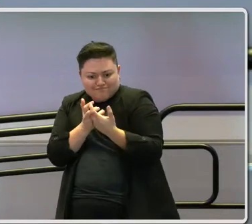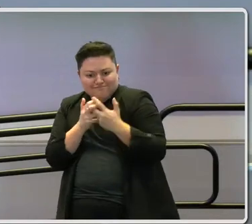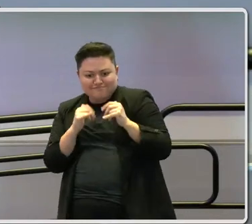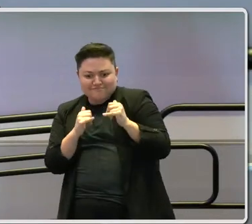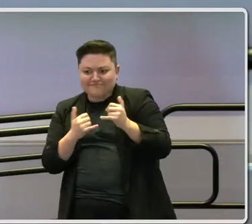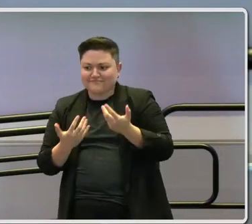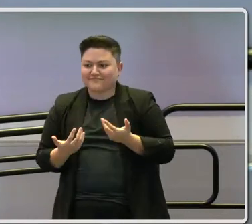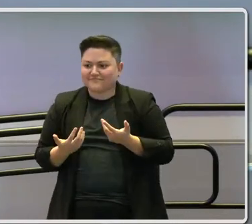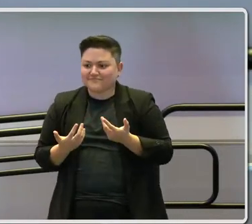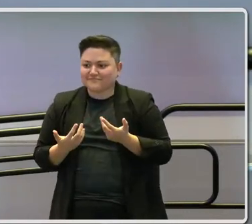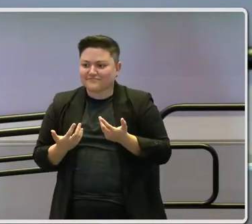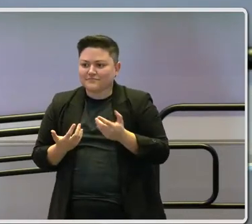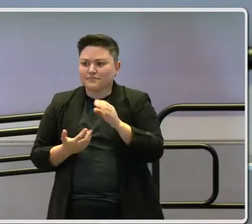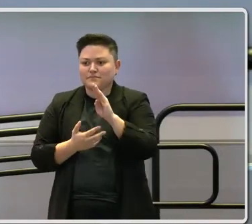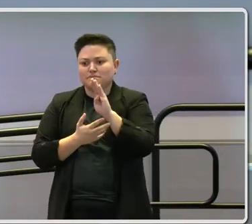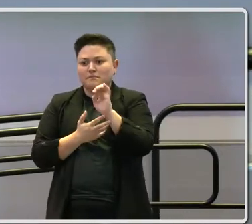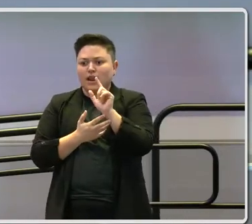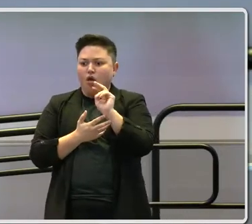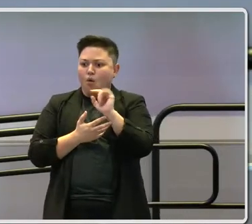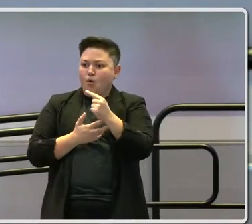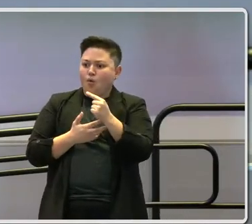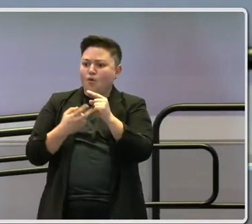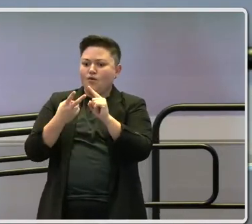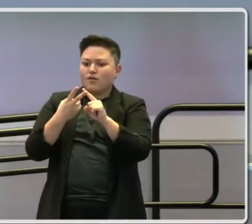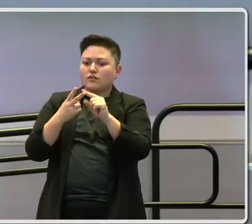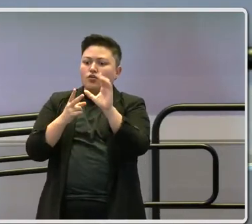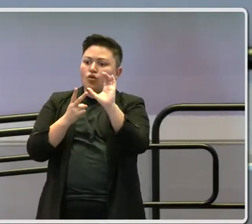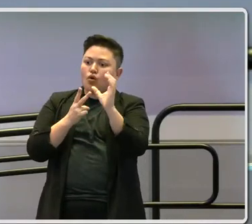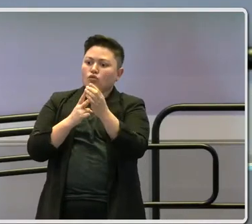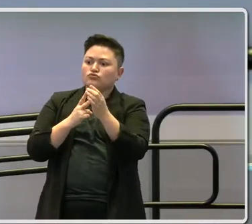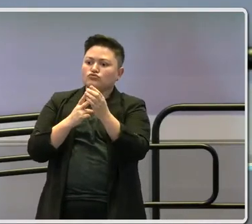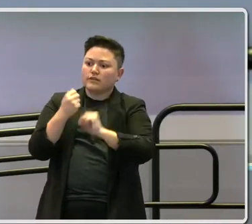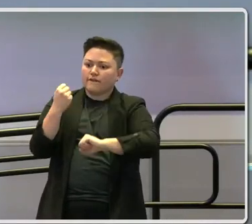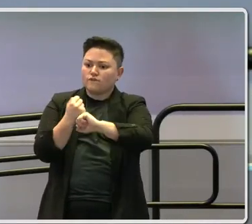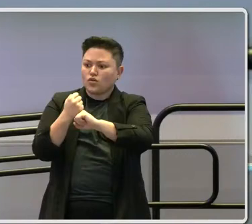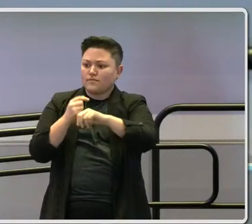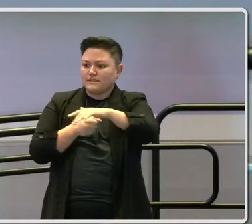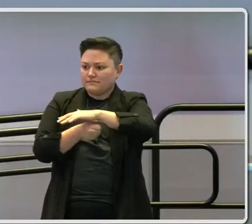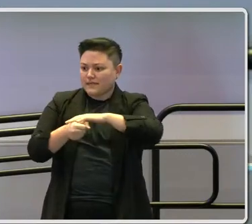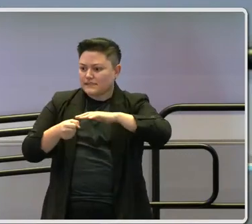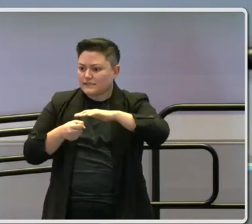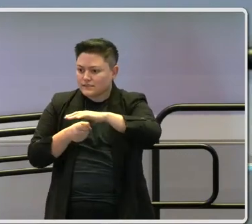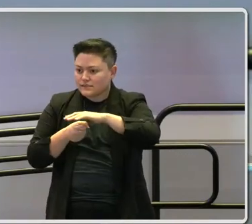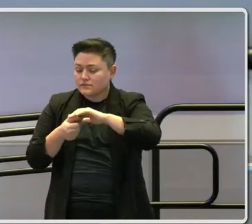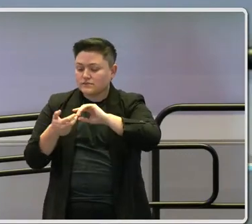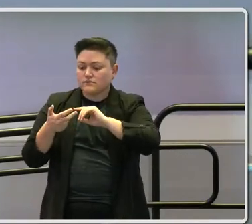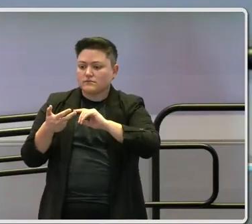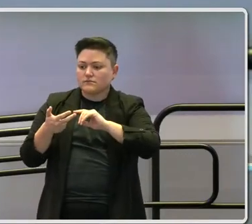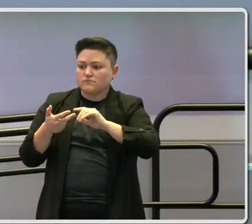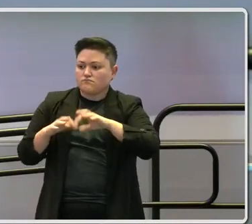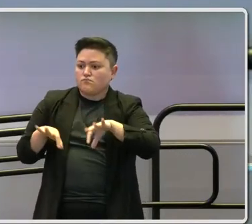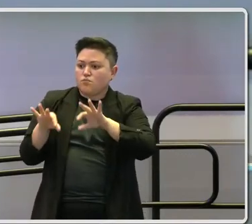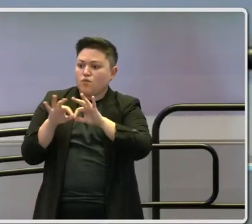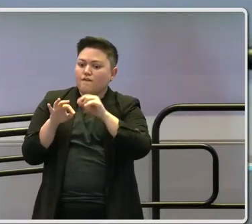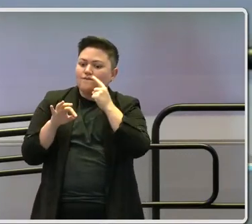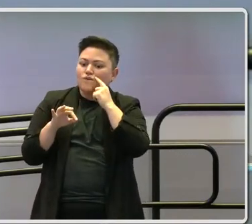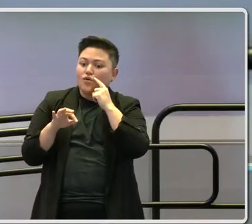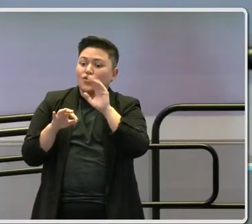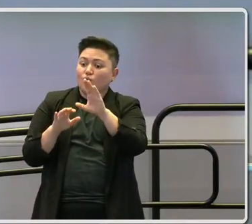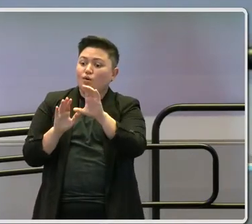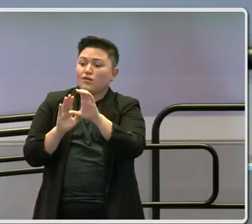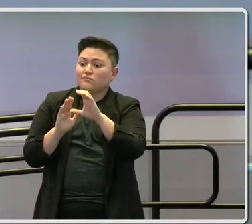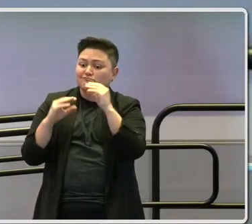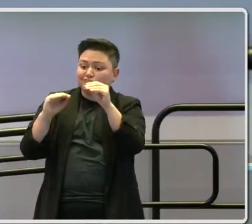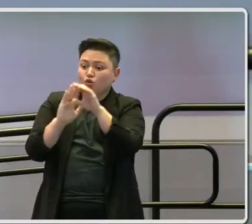In the way that we create a sense of belonging, provide culturally affirming and healing spaces, design inclusive curriculum,